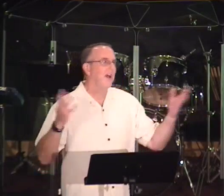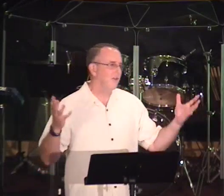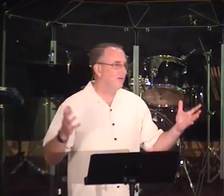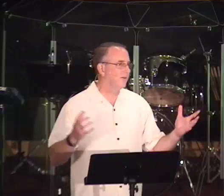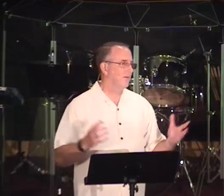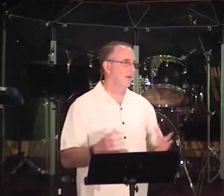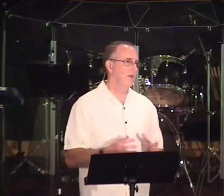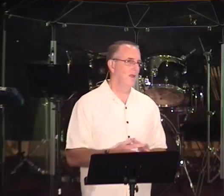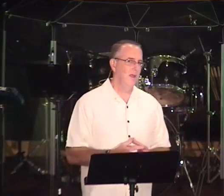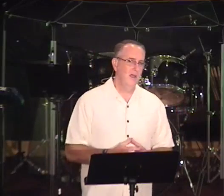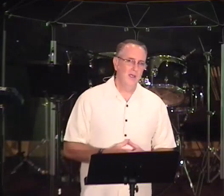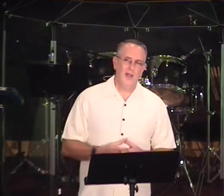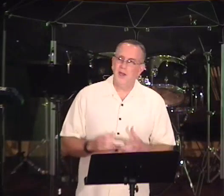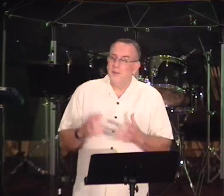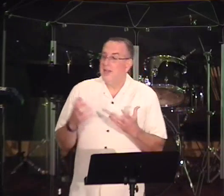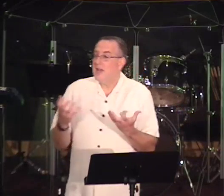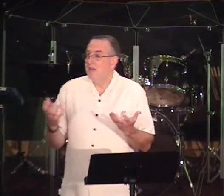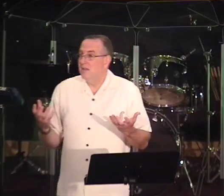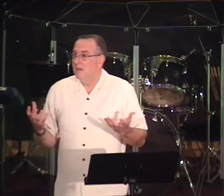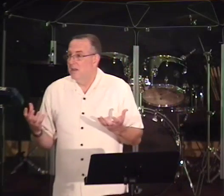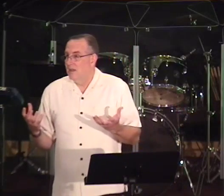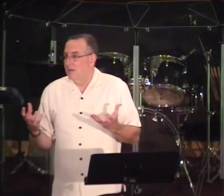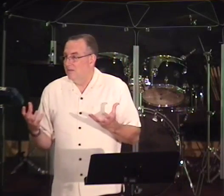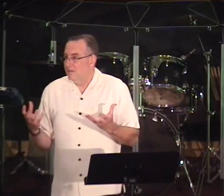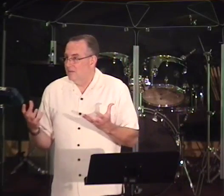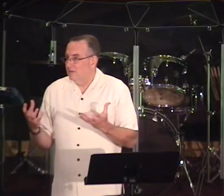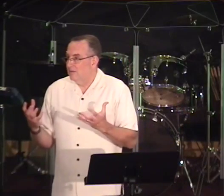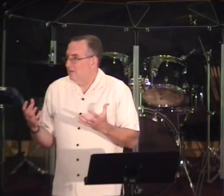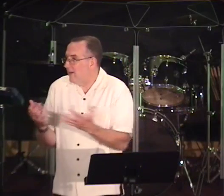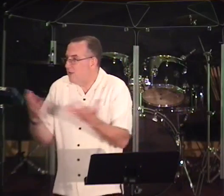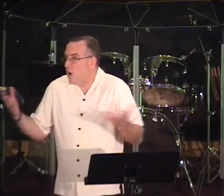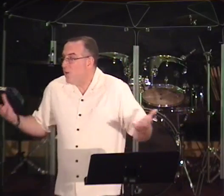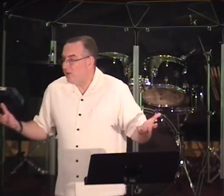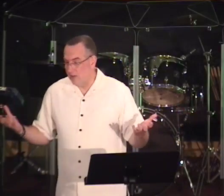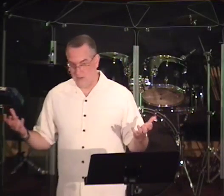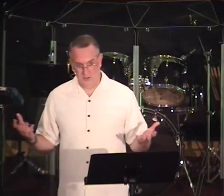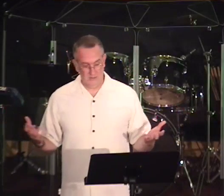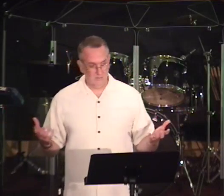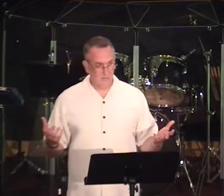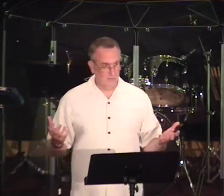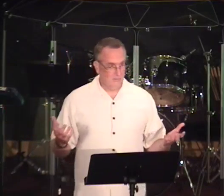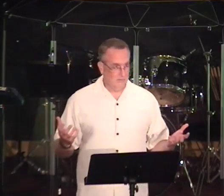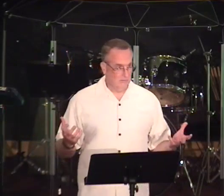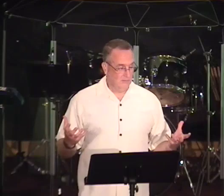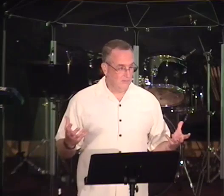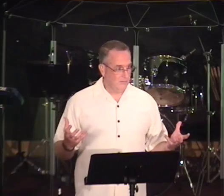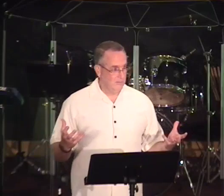John Smith, many others. And in the beginning, they didn't know each other.